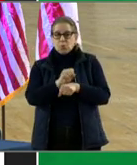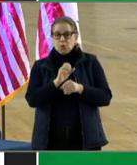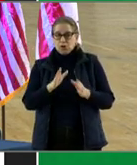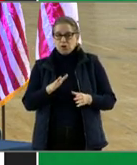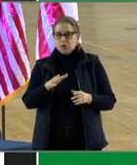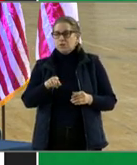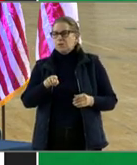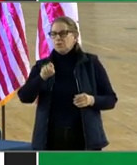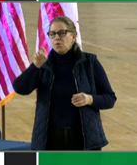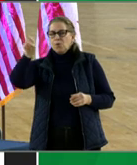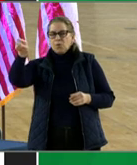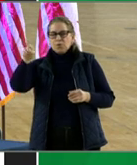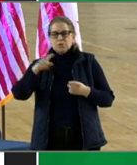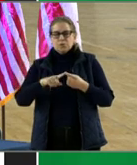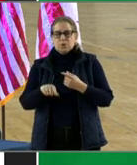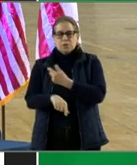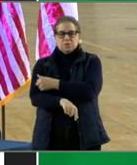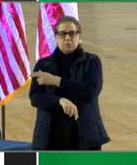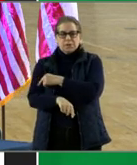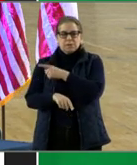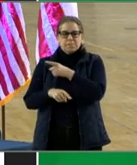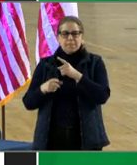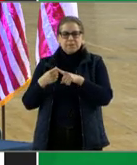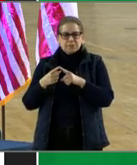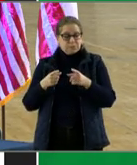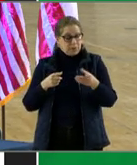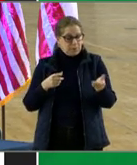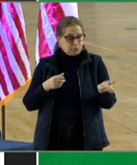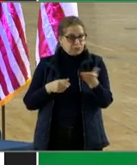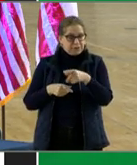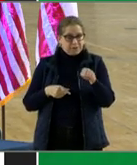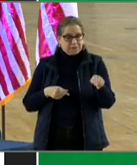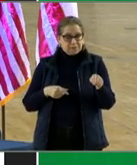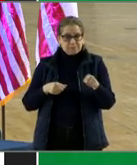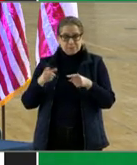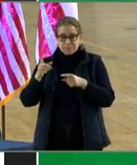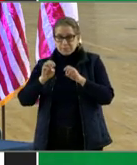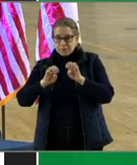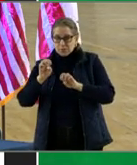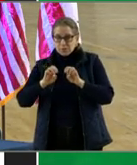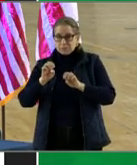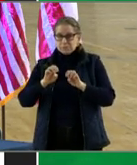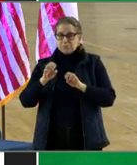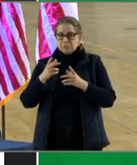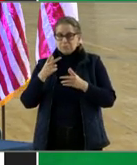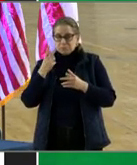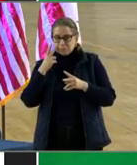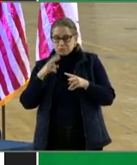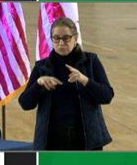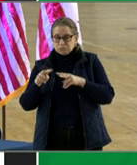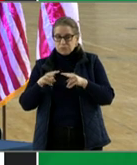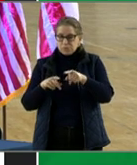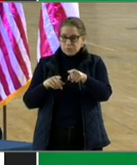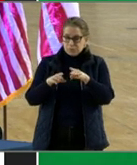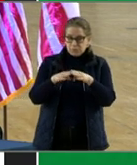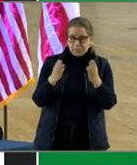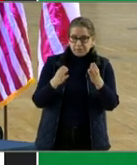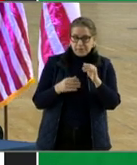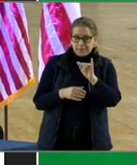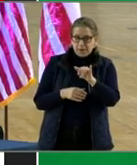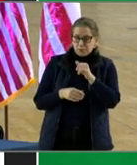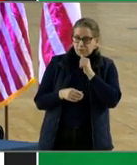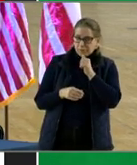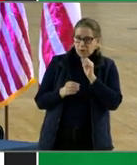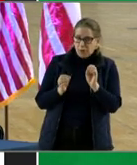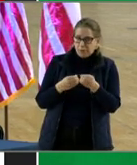So reevaluating the need for their private practice to remain open on a 24/7 basis. Can they be providing